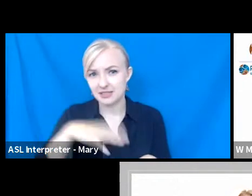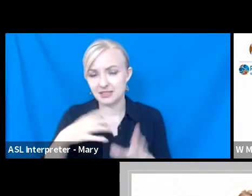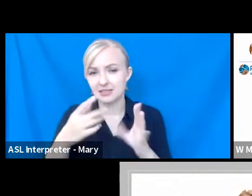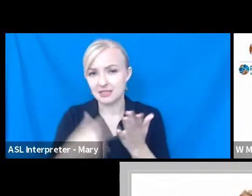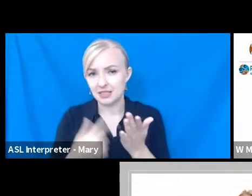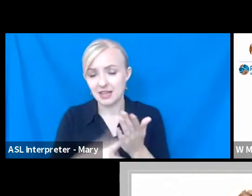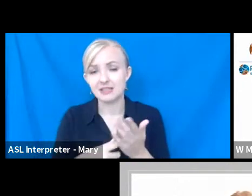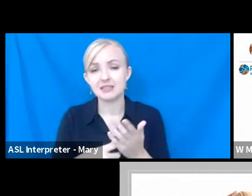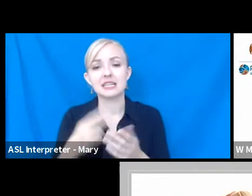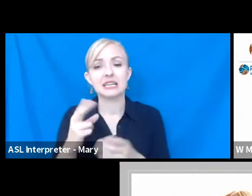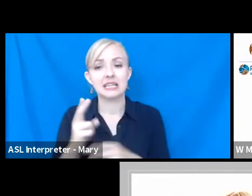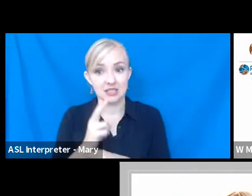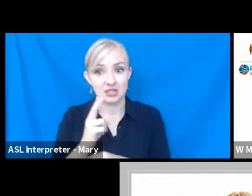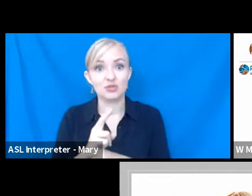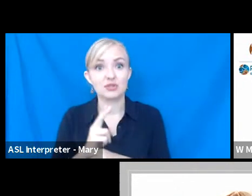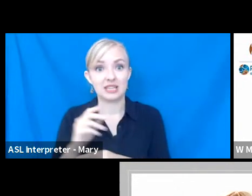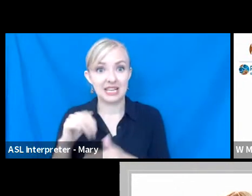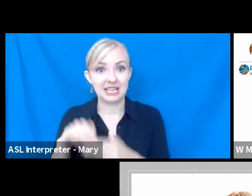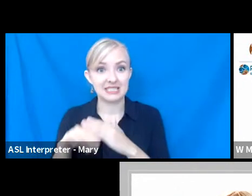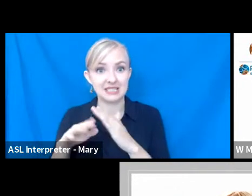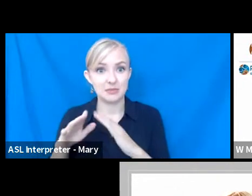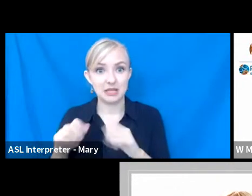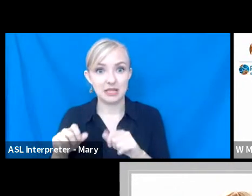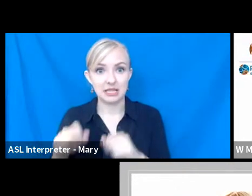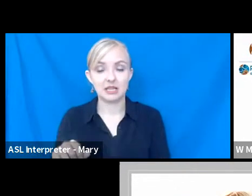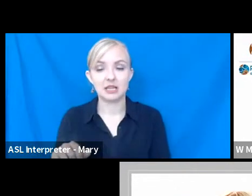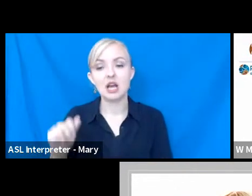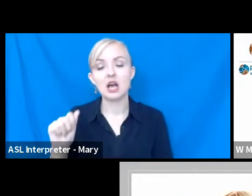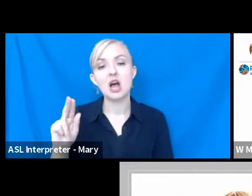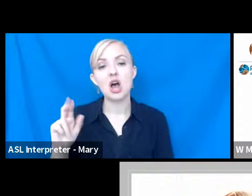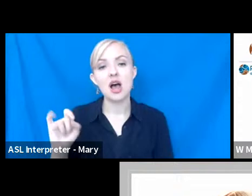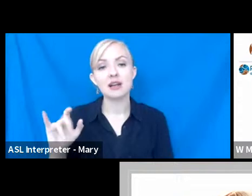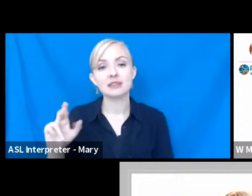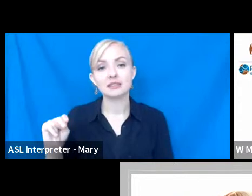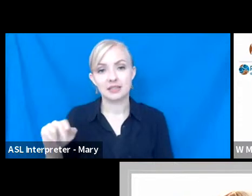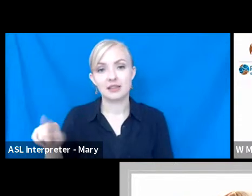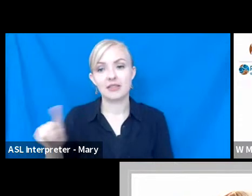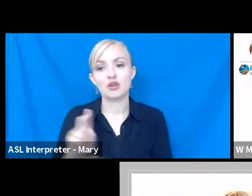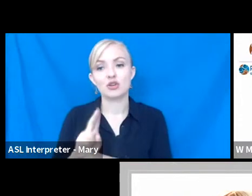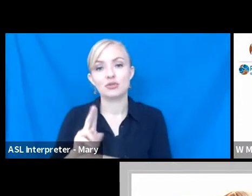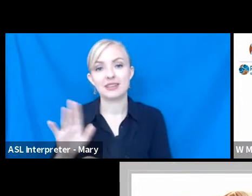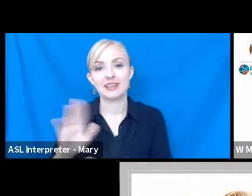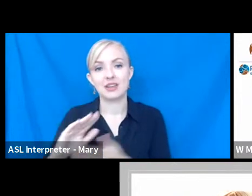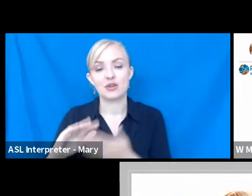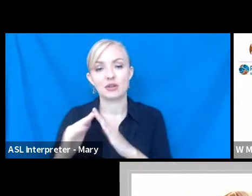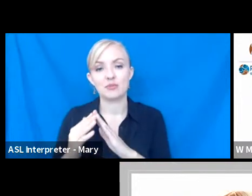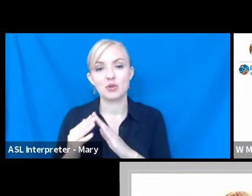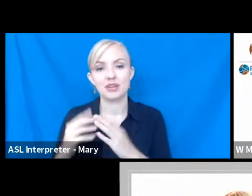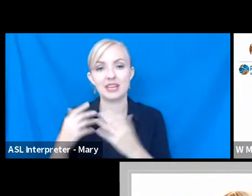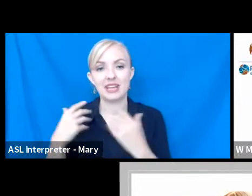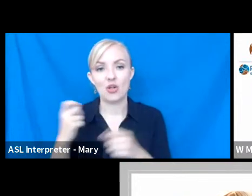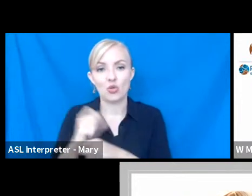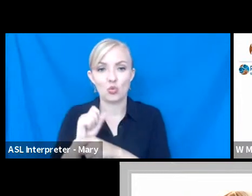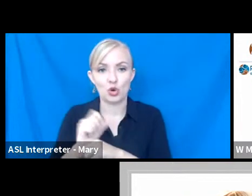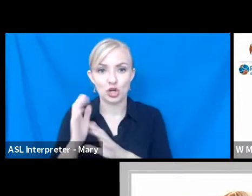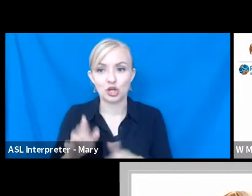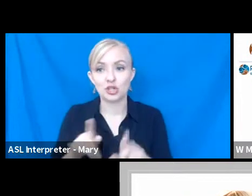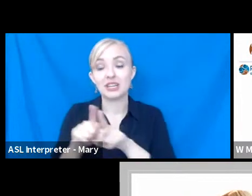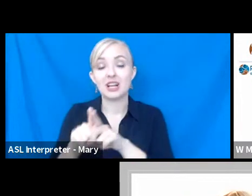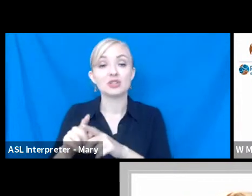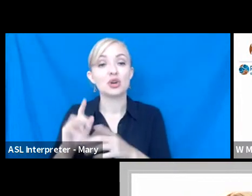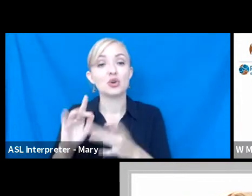accessibility. Austin is using their community health workers and community